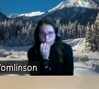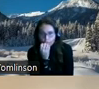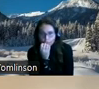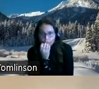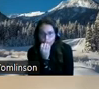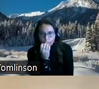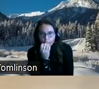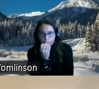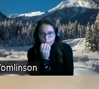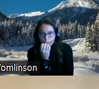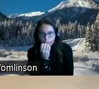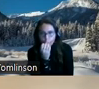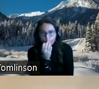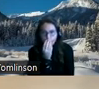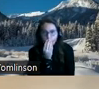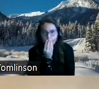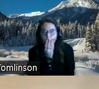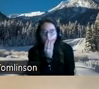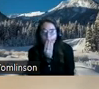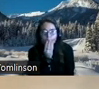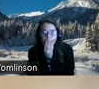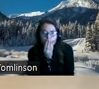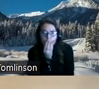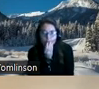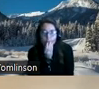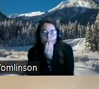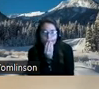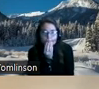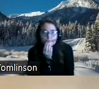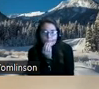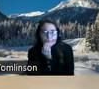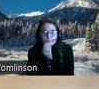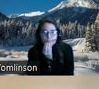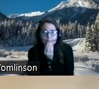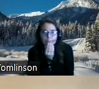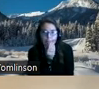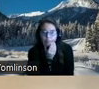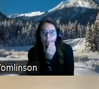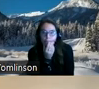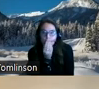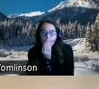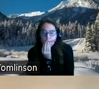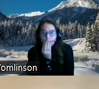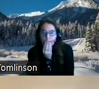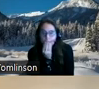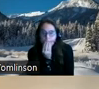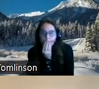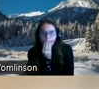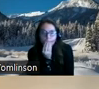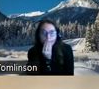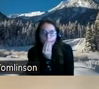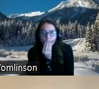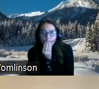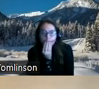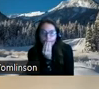Thank you, staff. Commissioner Debbie? I just wanted to point out that Commissioner Casey put